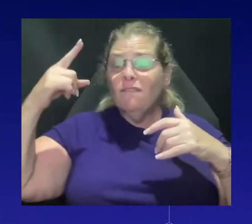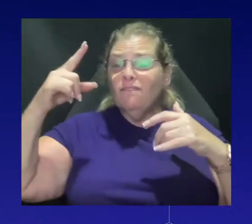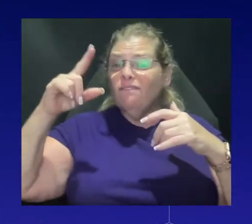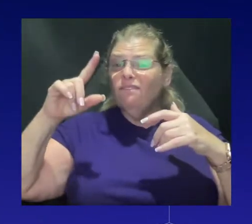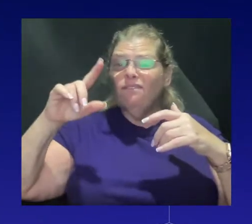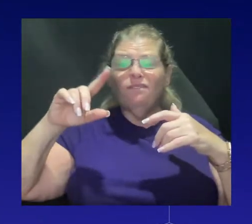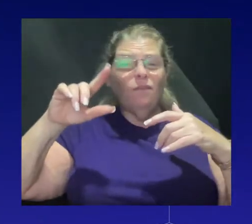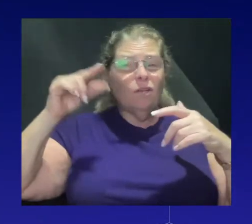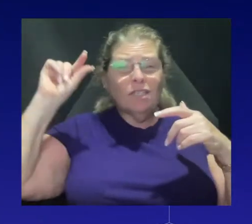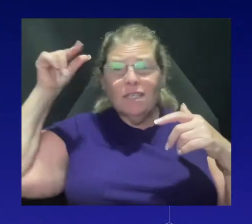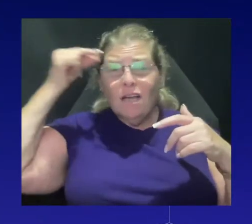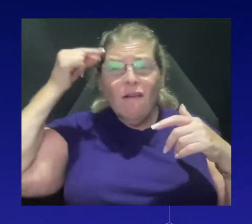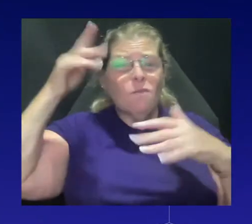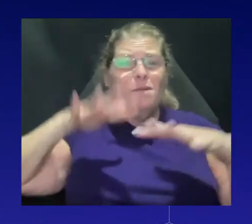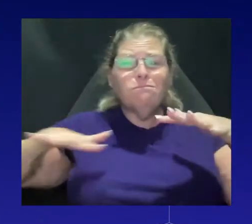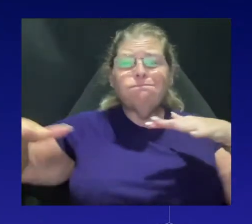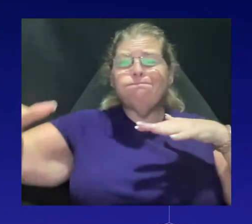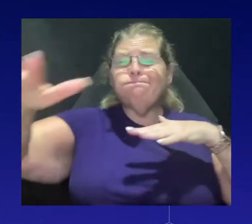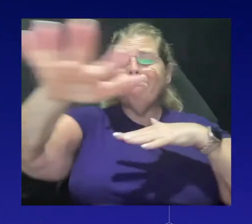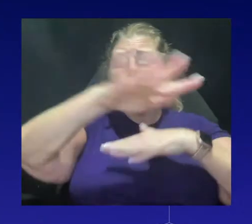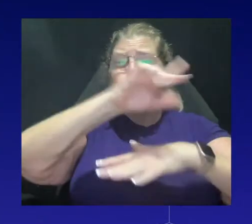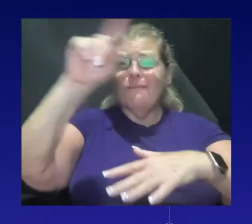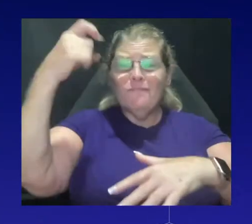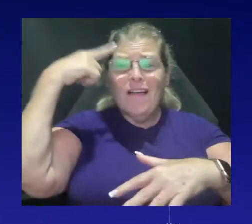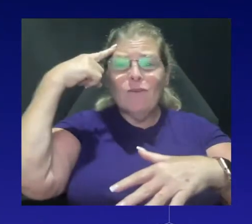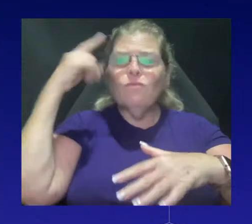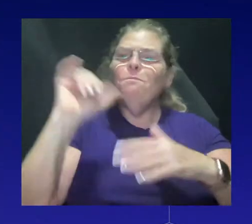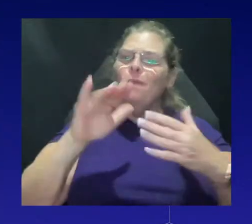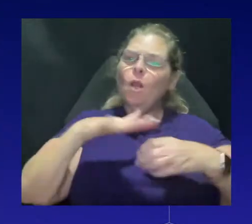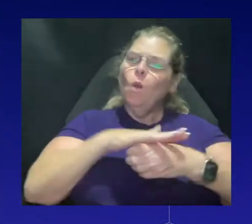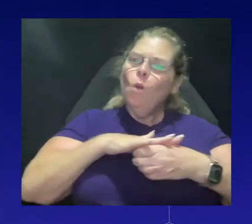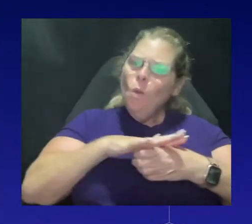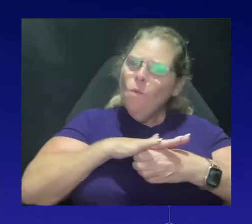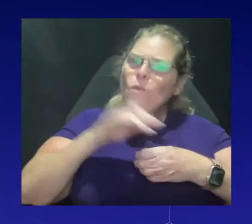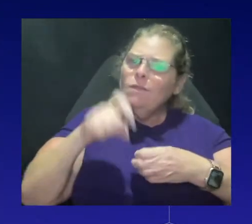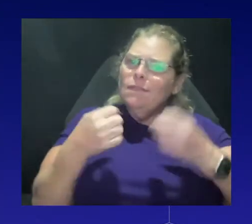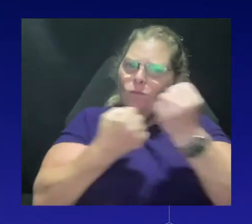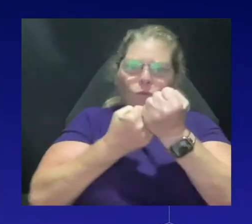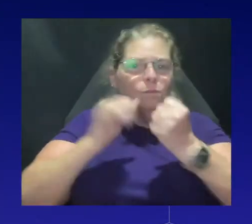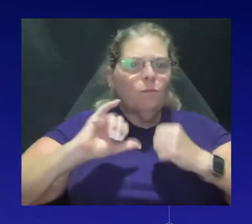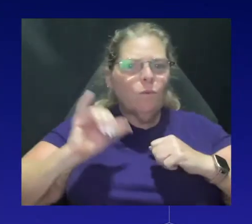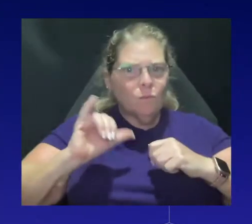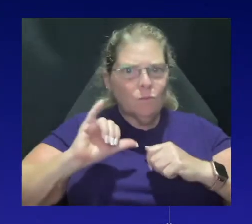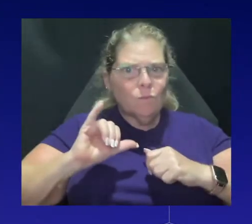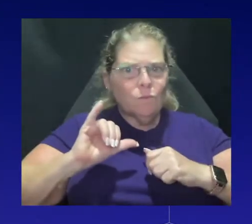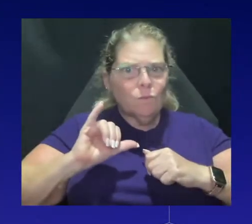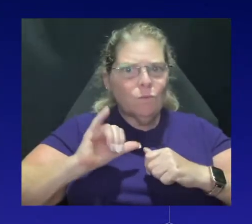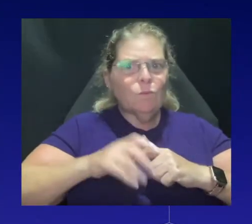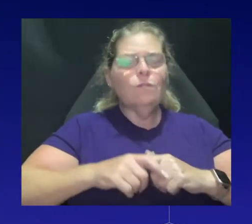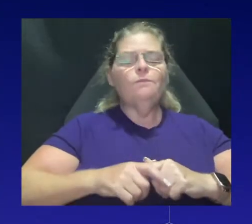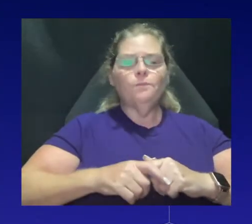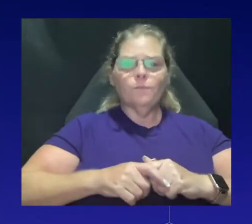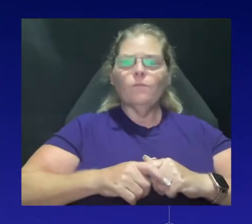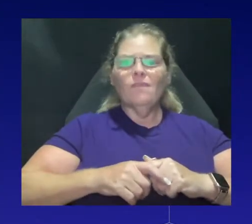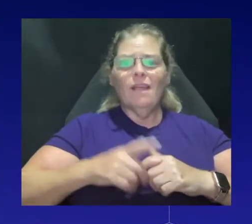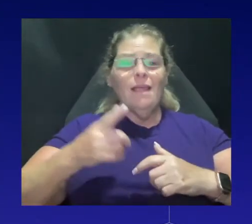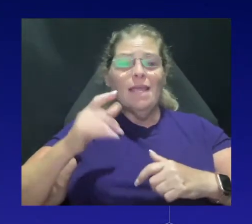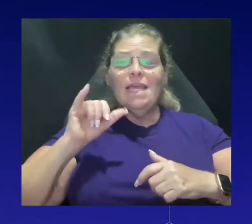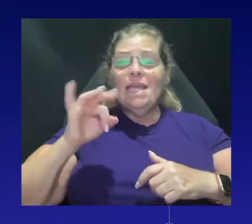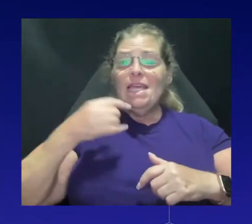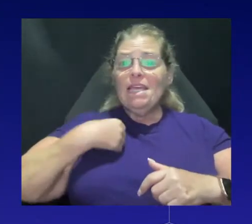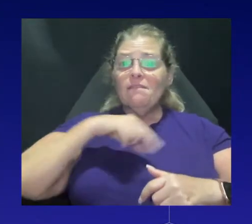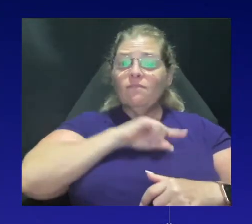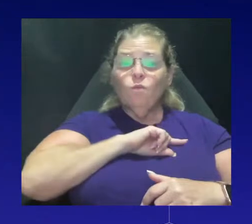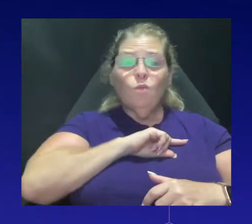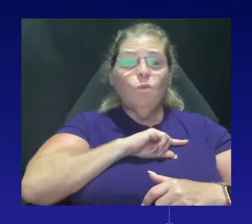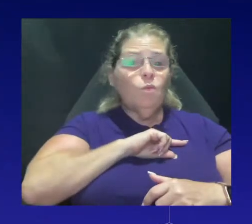all-of-government approach locally. And what we would do a disservice if we did not go directly